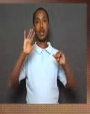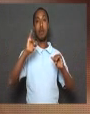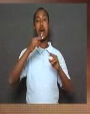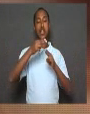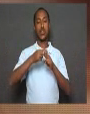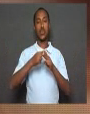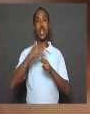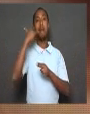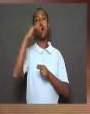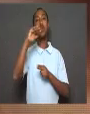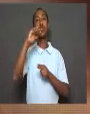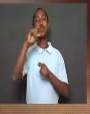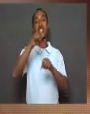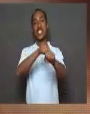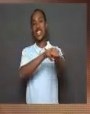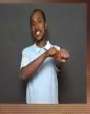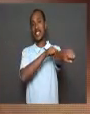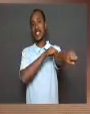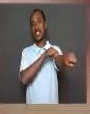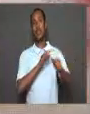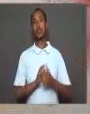a short amount of distance.